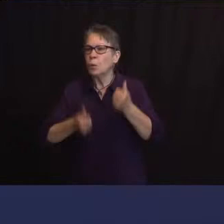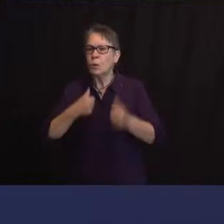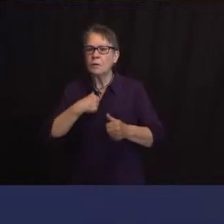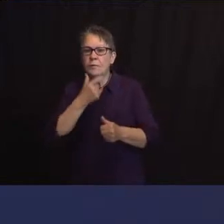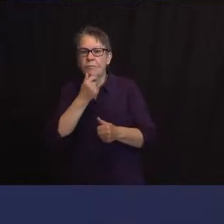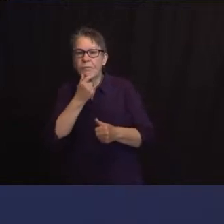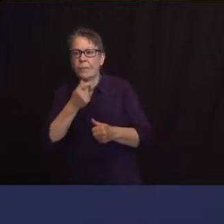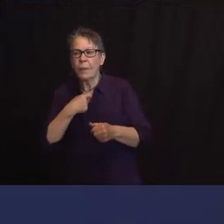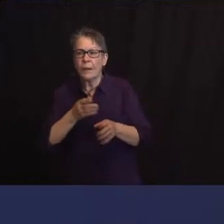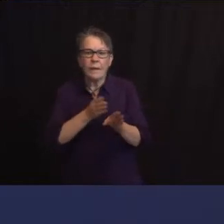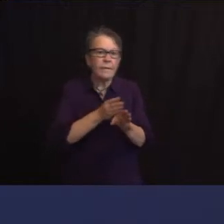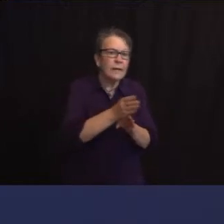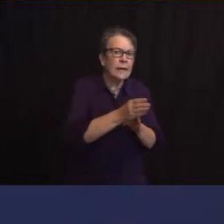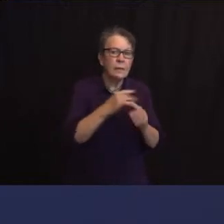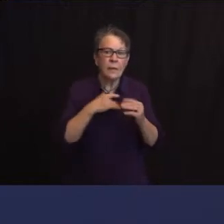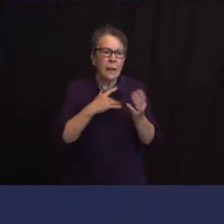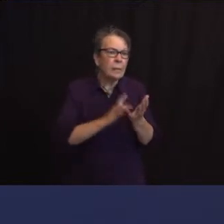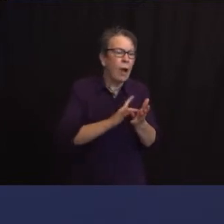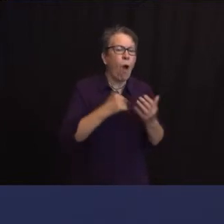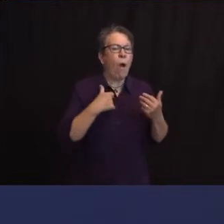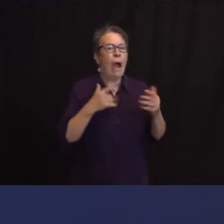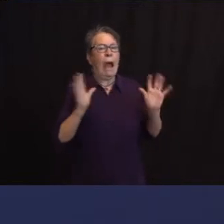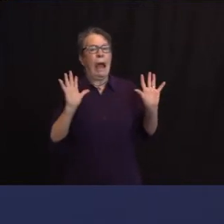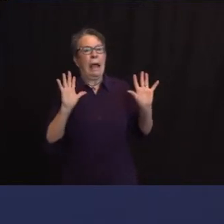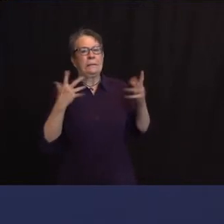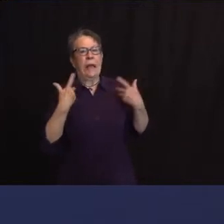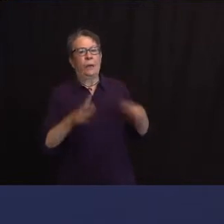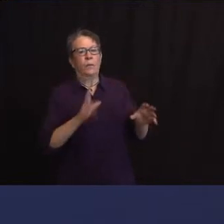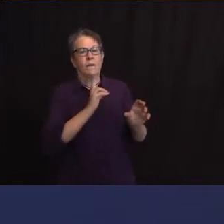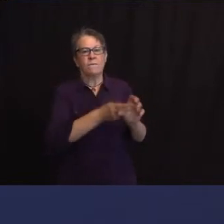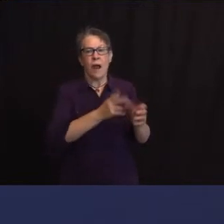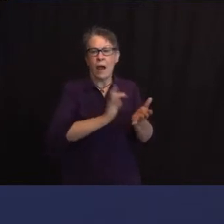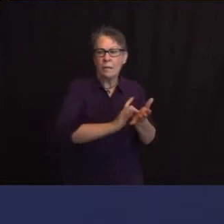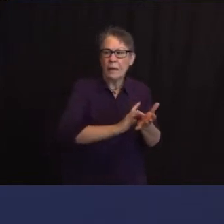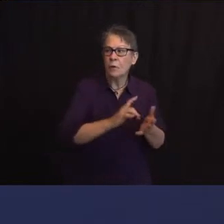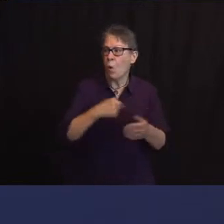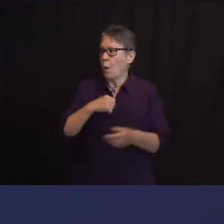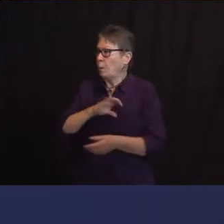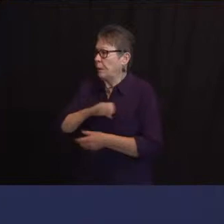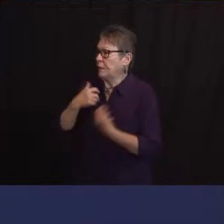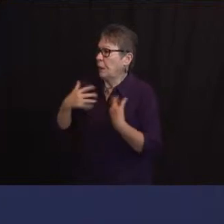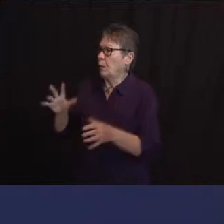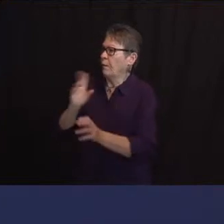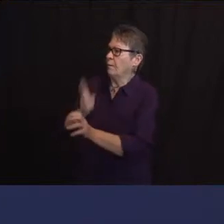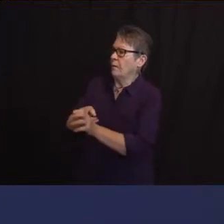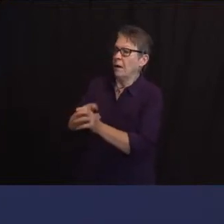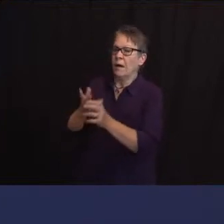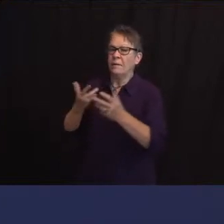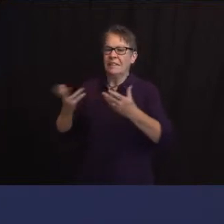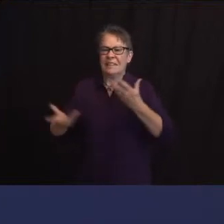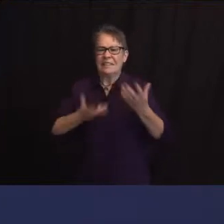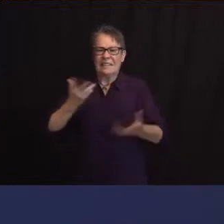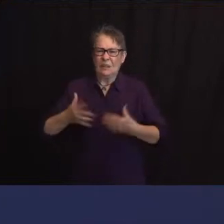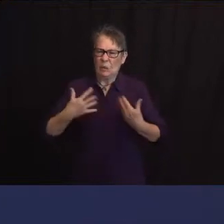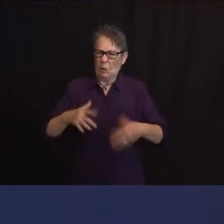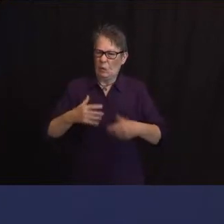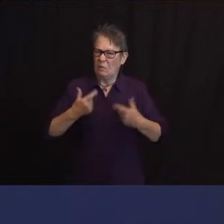away from particular careers, how it's going to impact their own physical, mental health going forward.